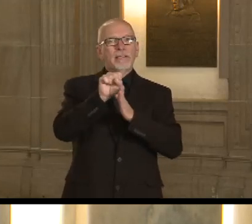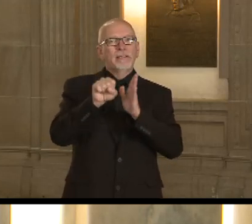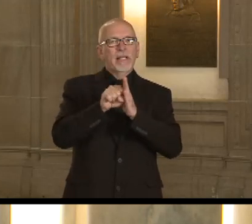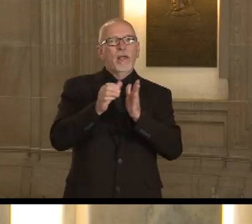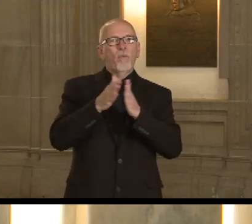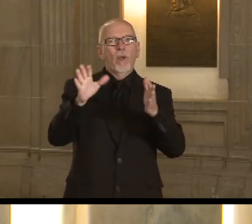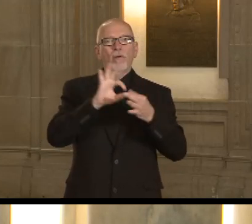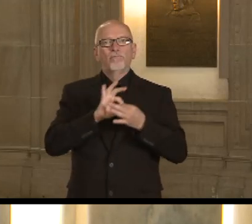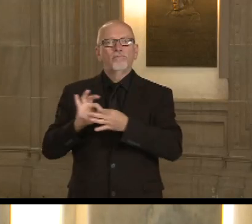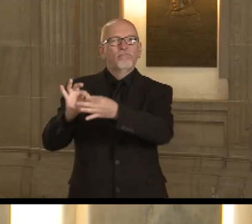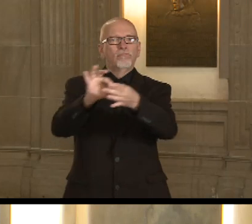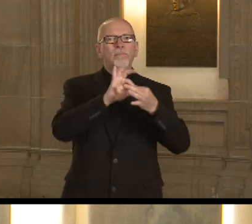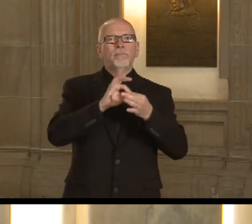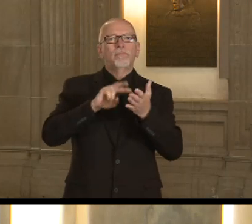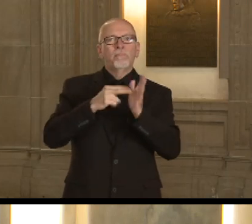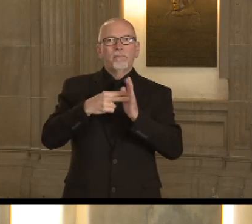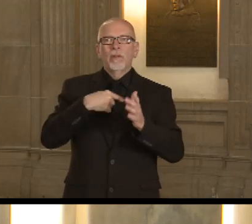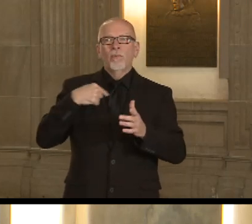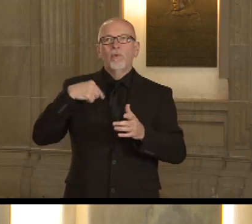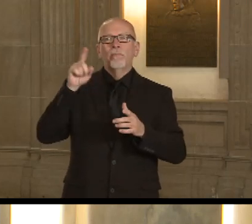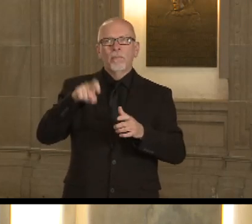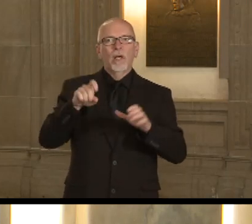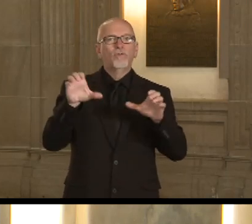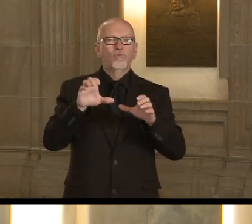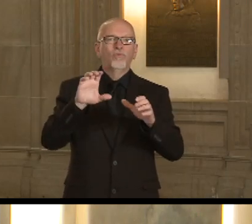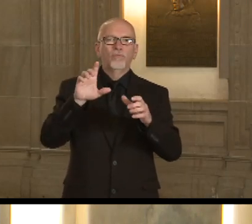coalition that calls for nothing less.